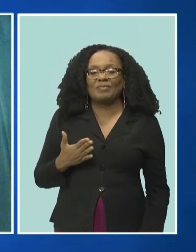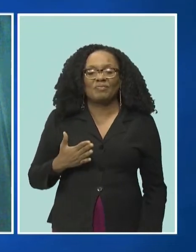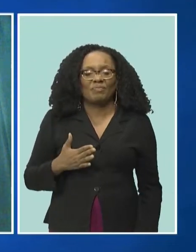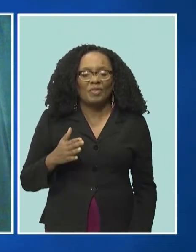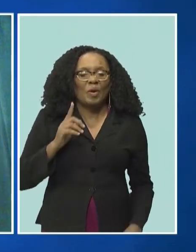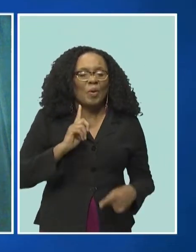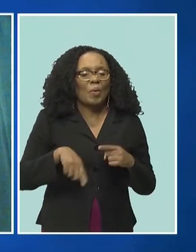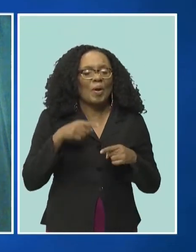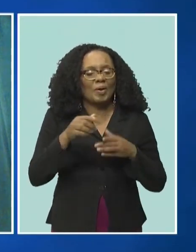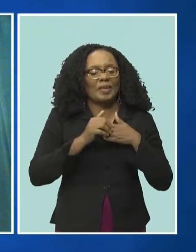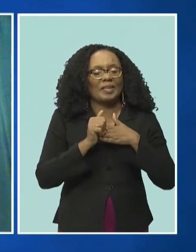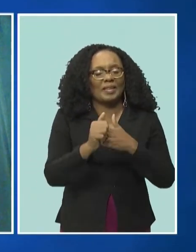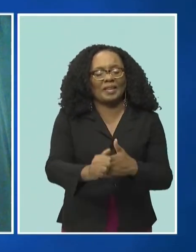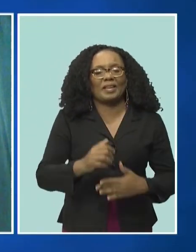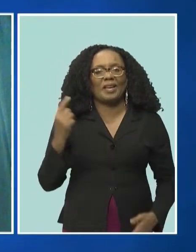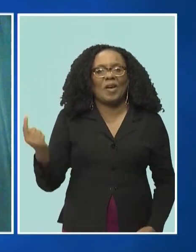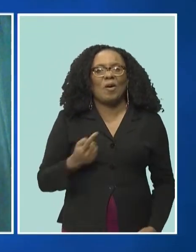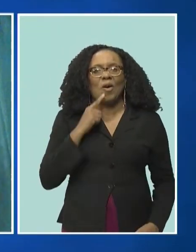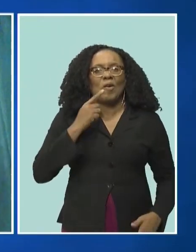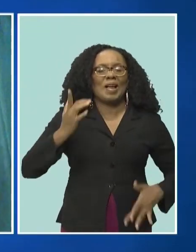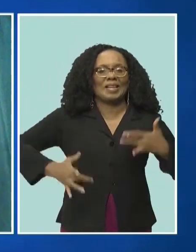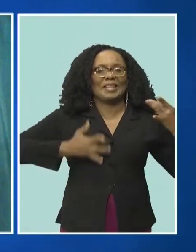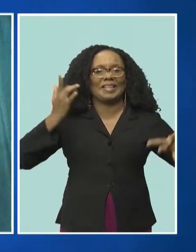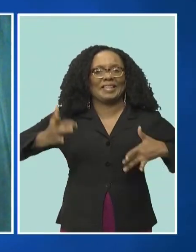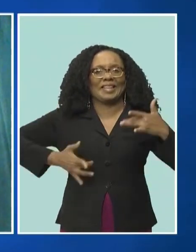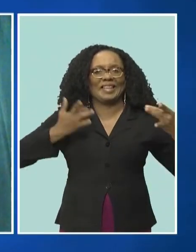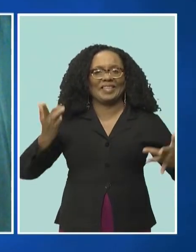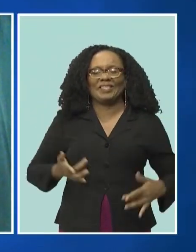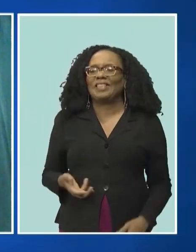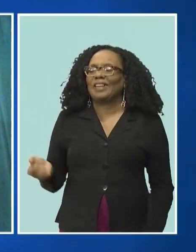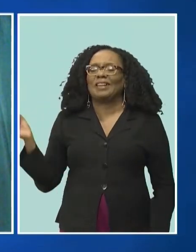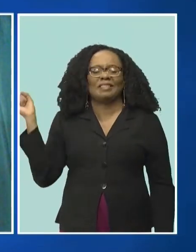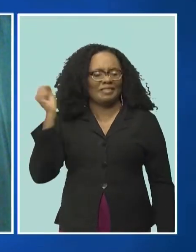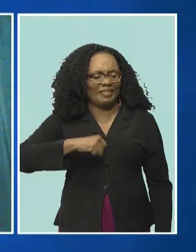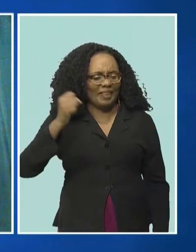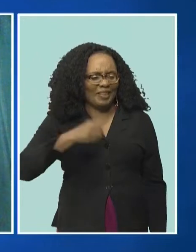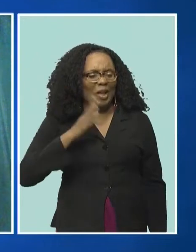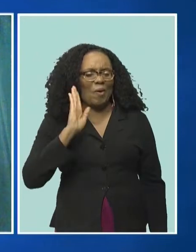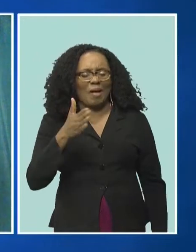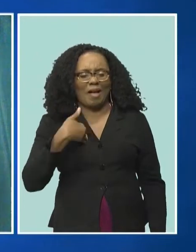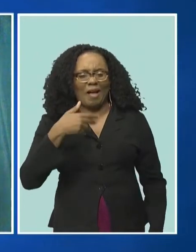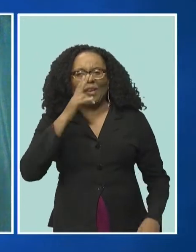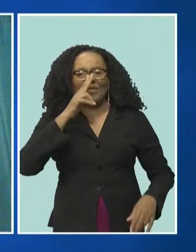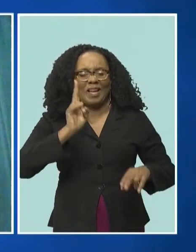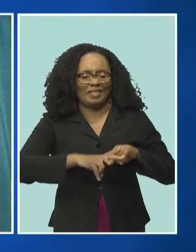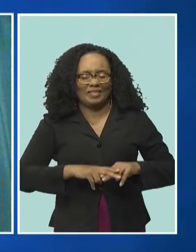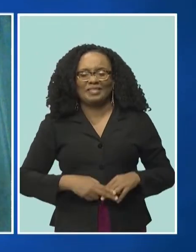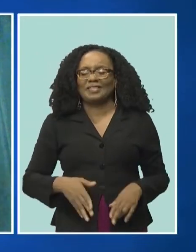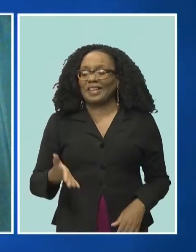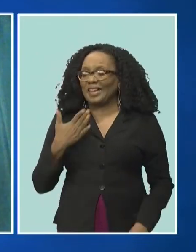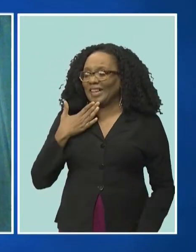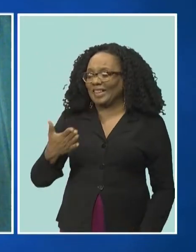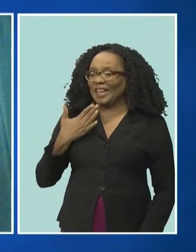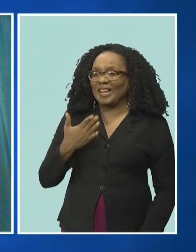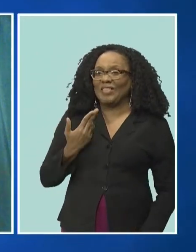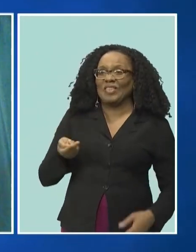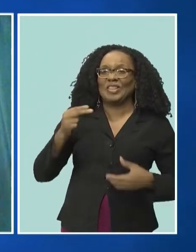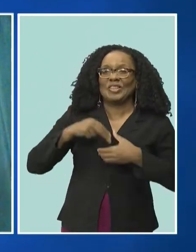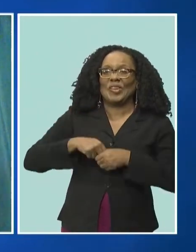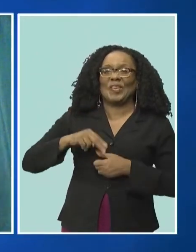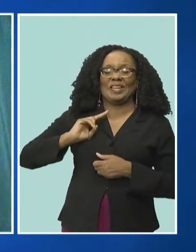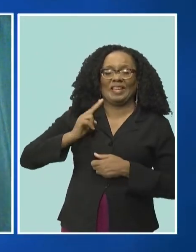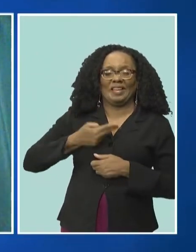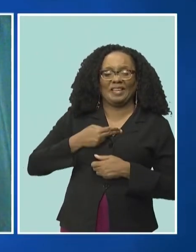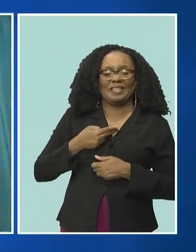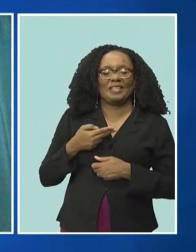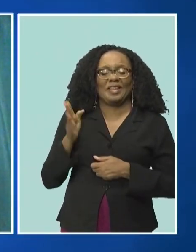front directing, it is always lively as well. So you sure bet to have some fun, yeah. Yes. So thank you so much for joining us this evening, and